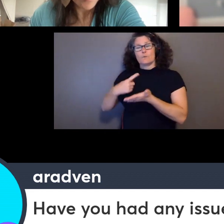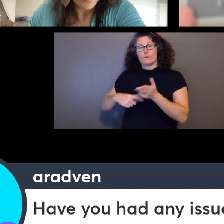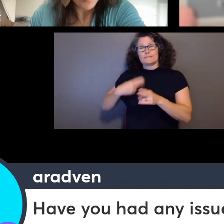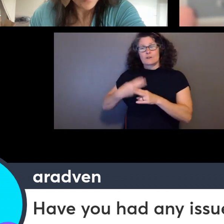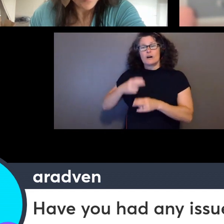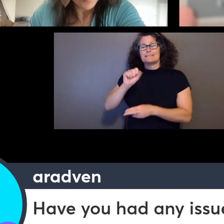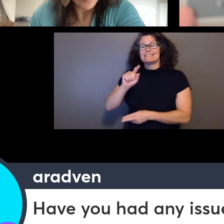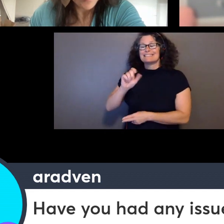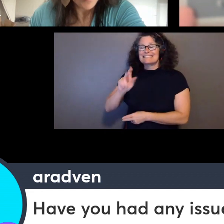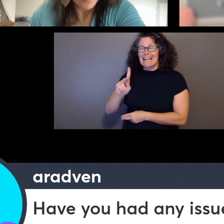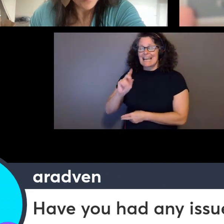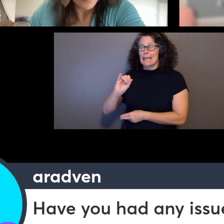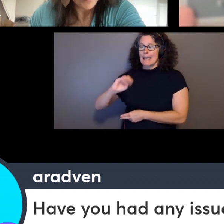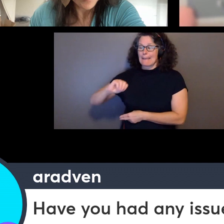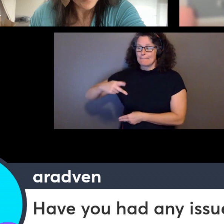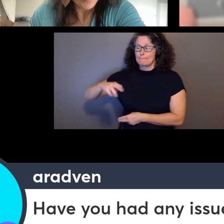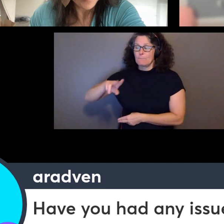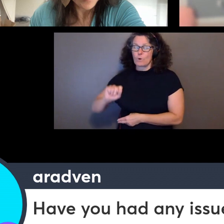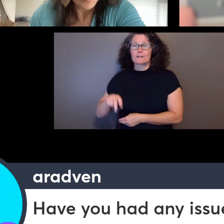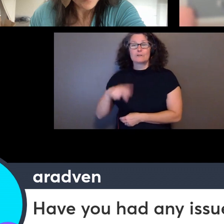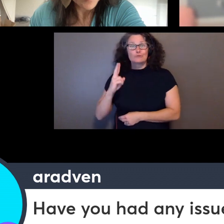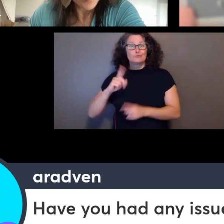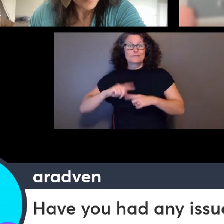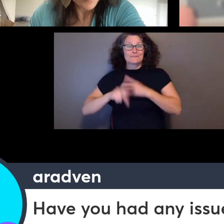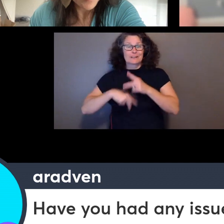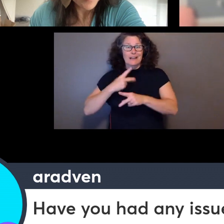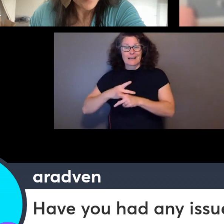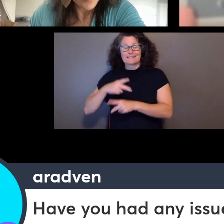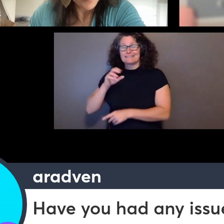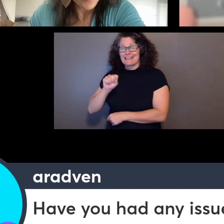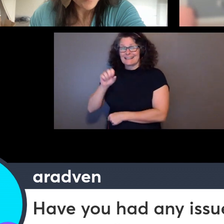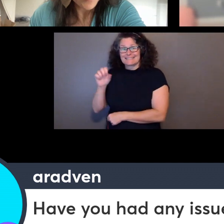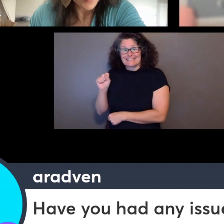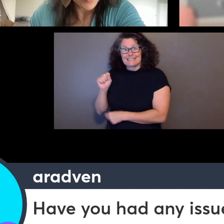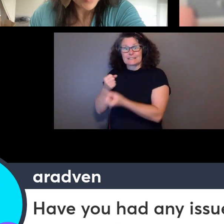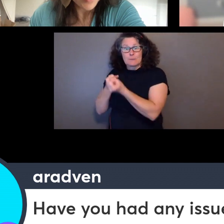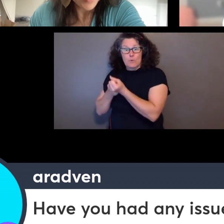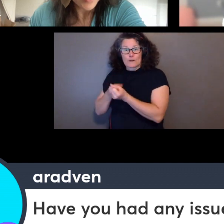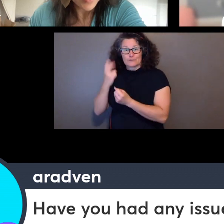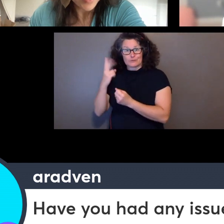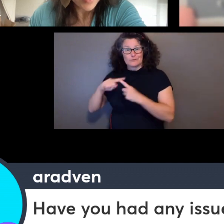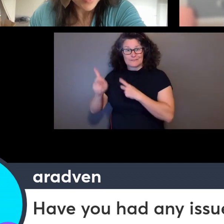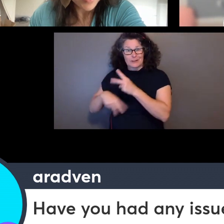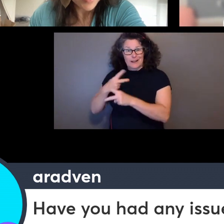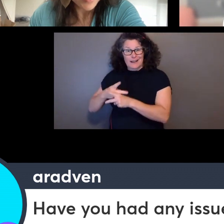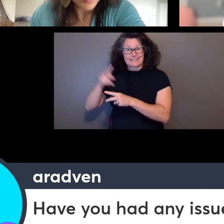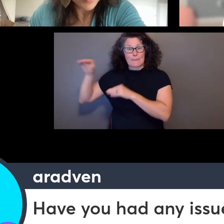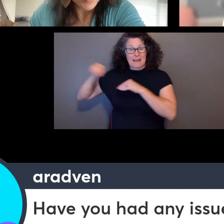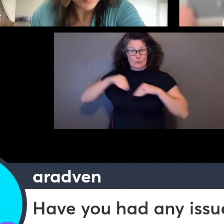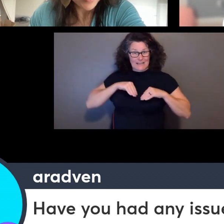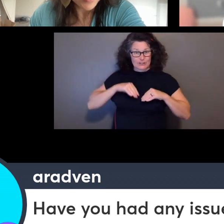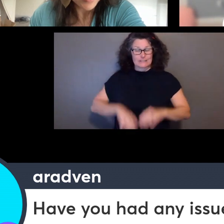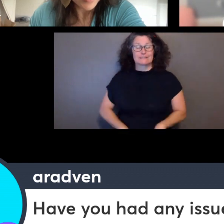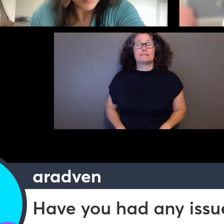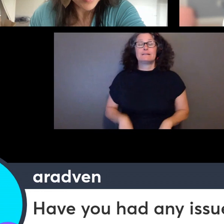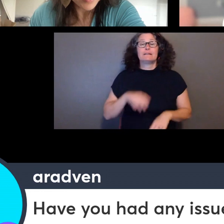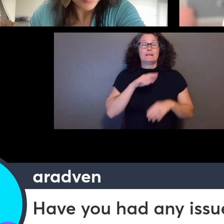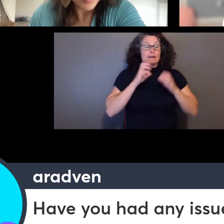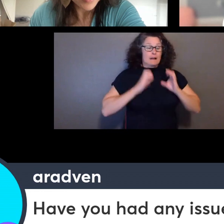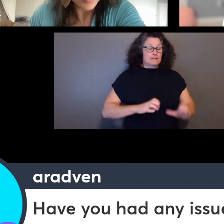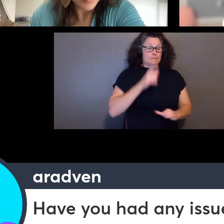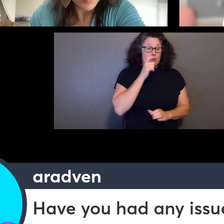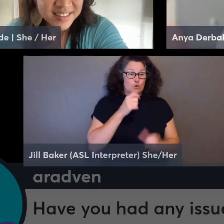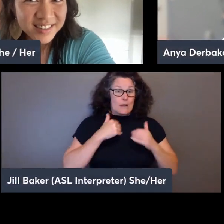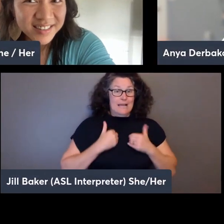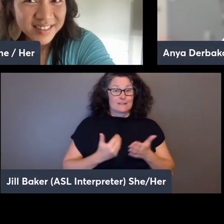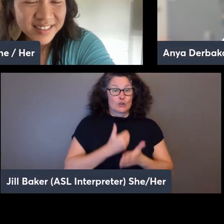So there are two kind of migrations StackSets team supported. One is the customers who hasn't used CloudFormation